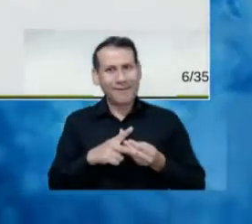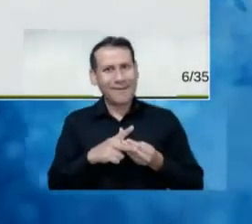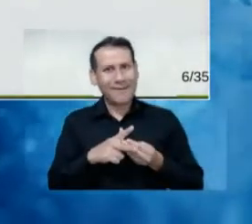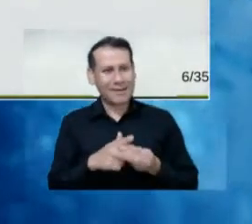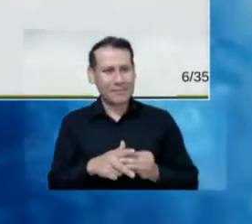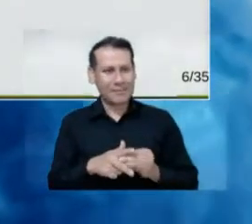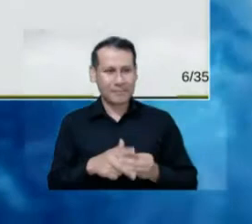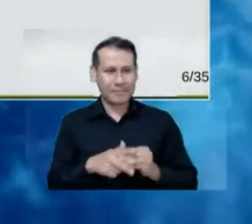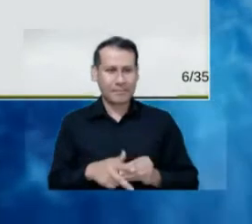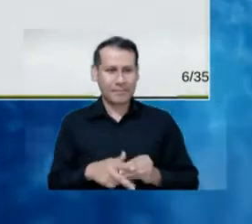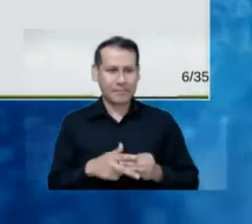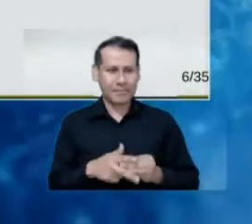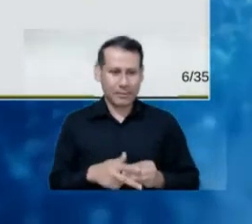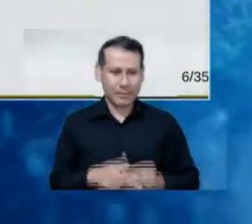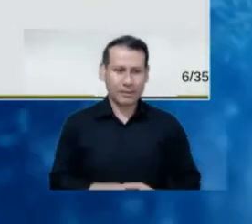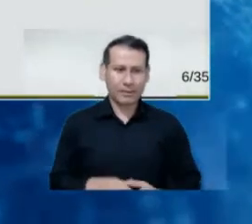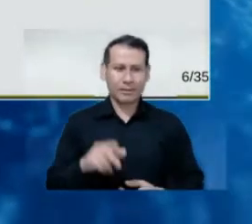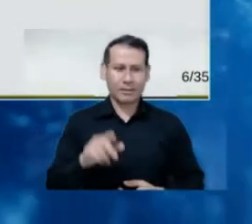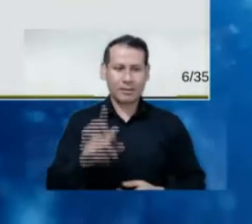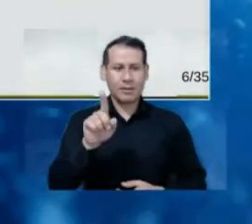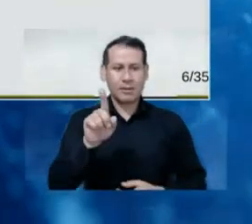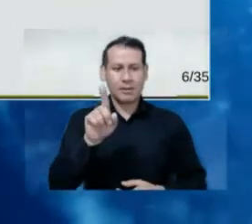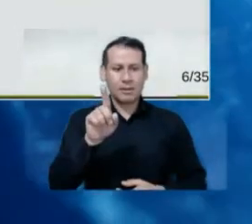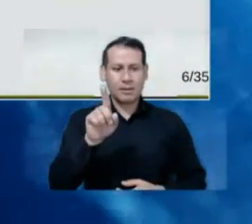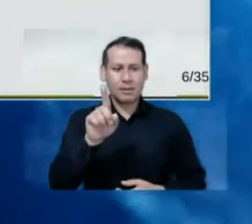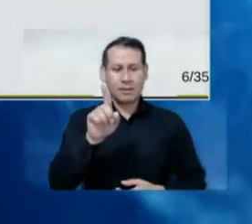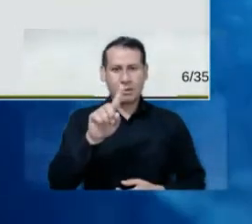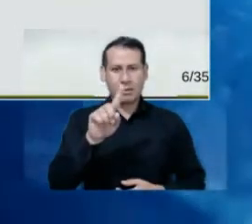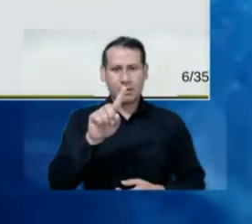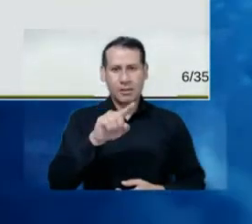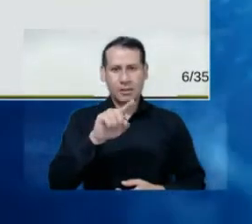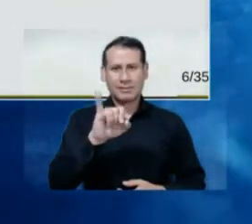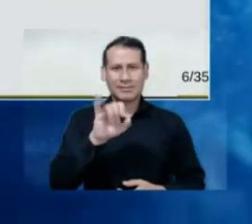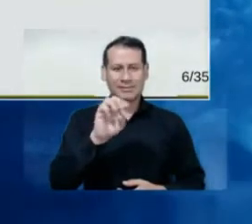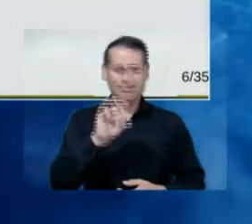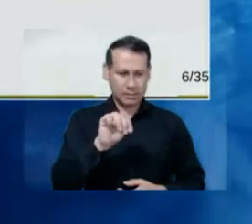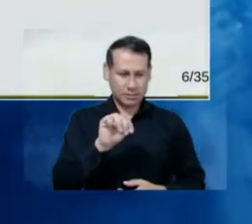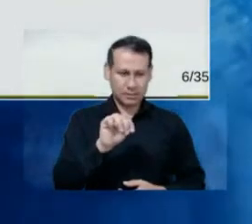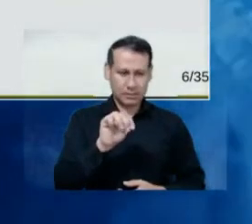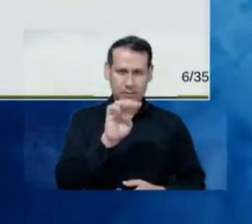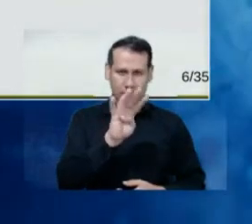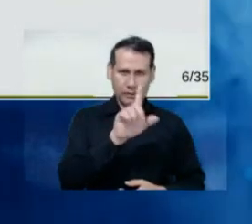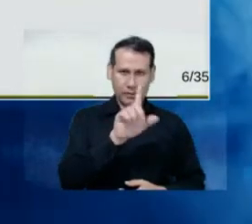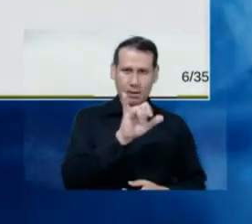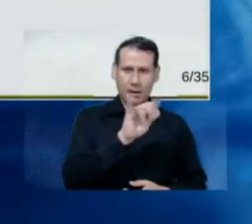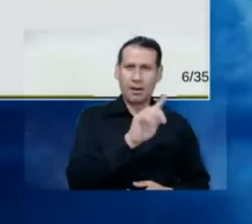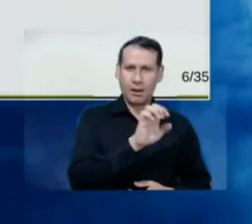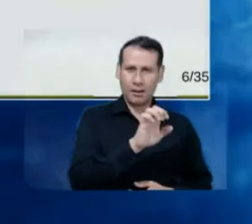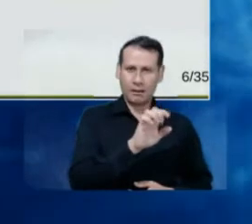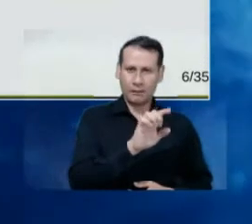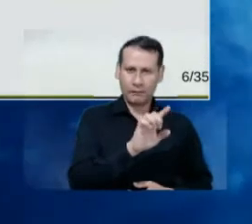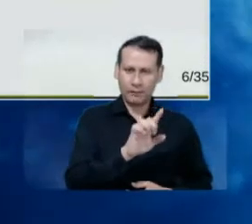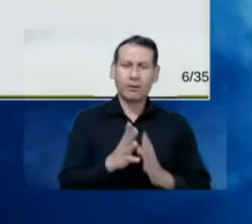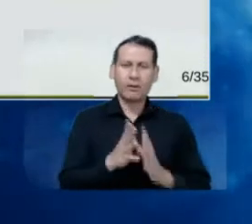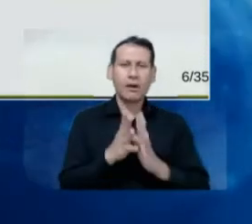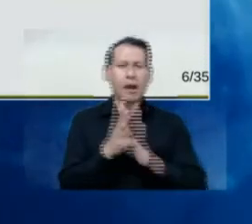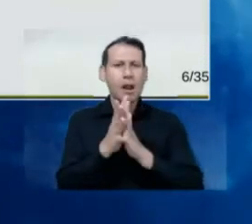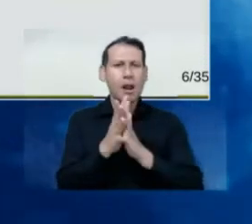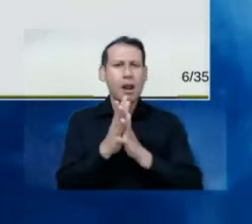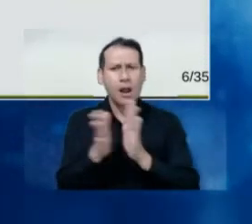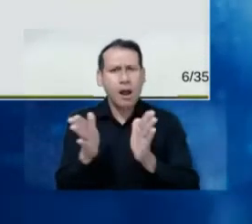tool that is implemented by us, we are using a software that is called Sim4Life that is